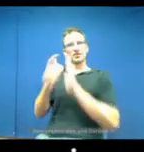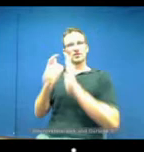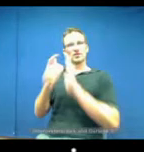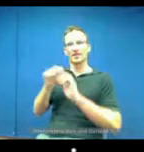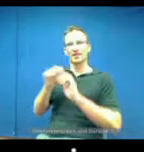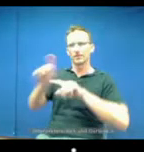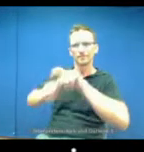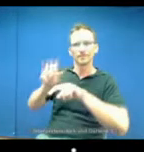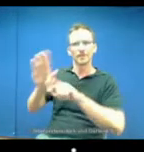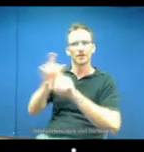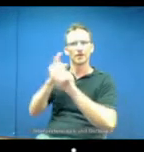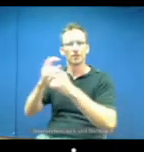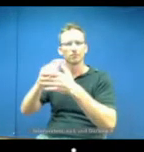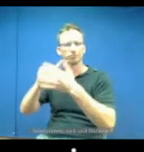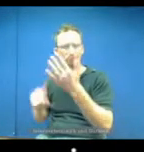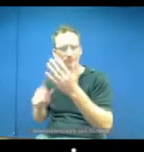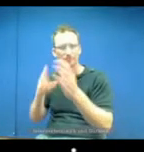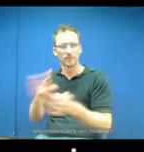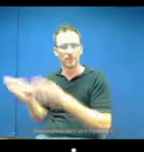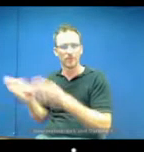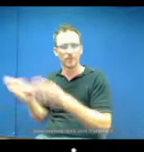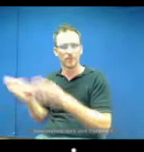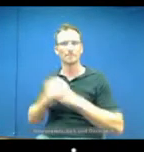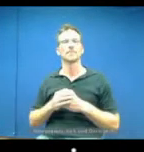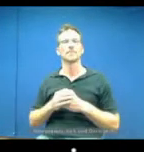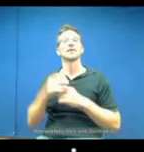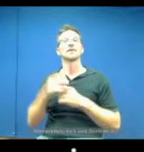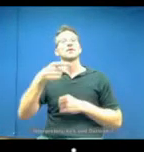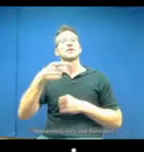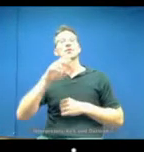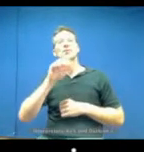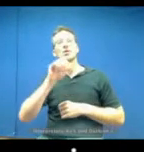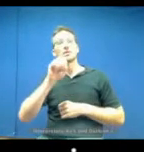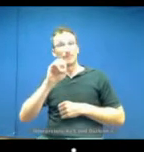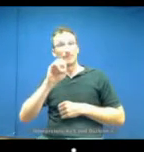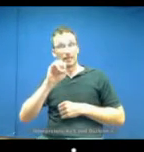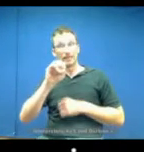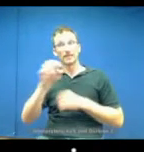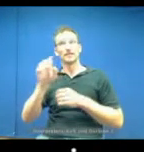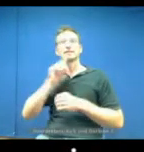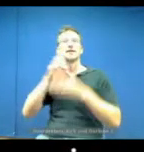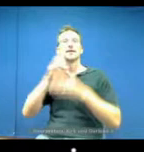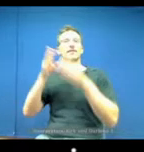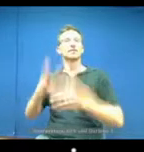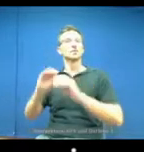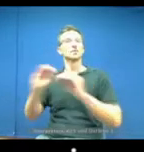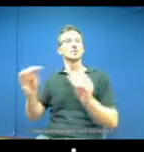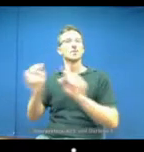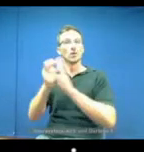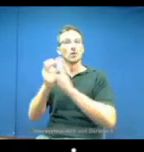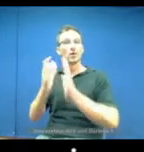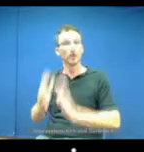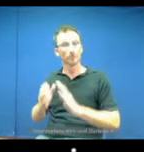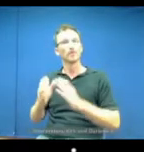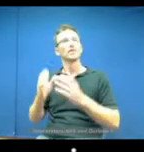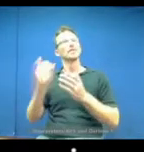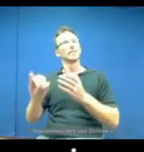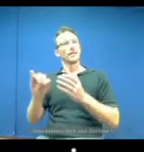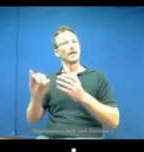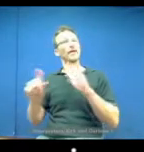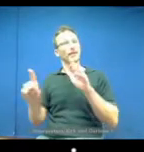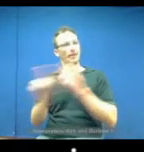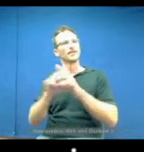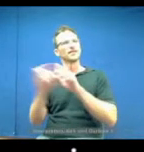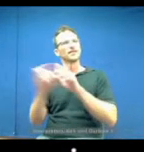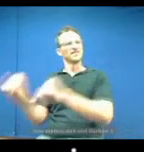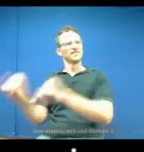And in terms of being pro se, you're going to have the same issues that hearing pro se litigants have as